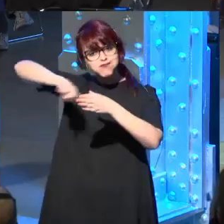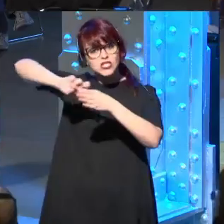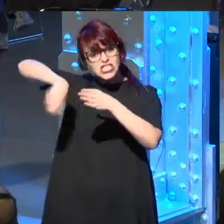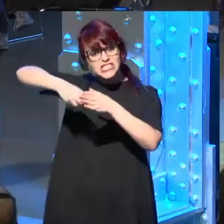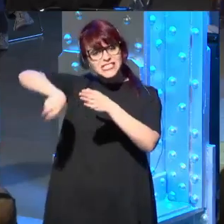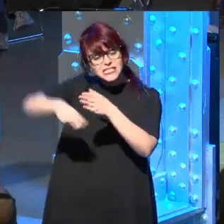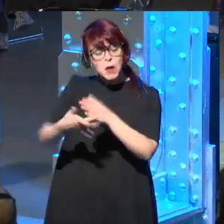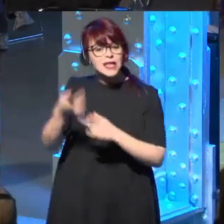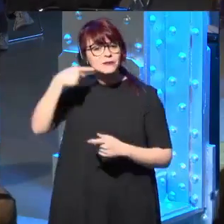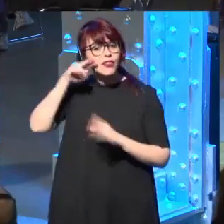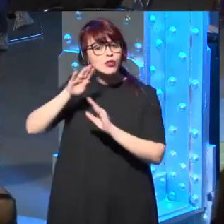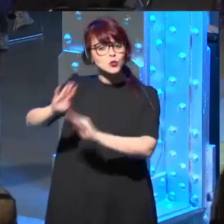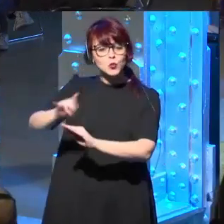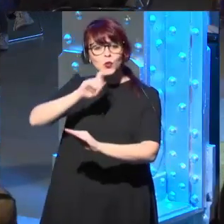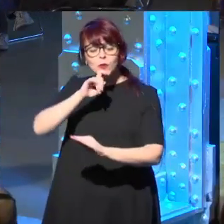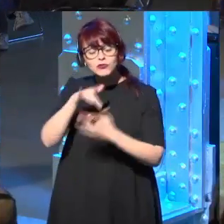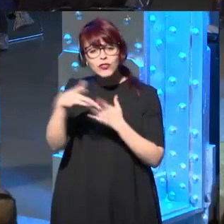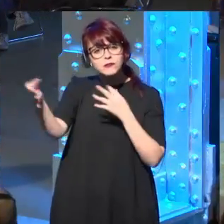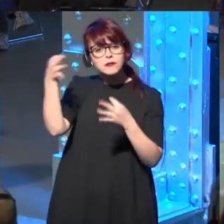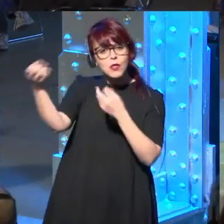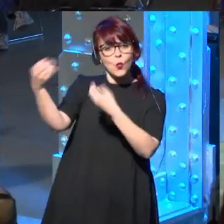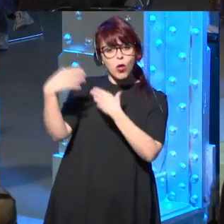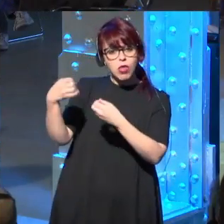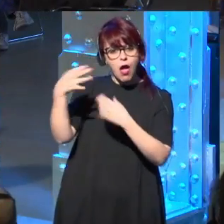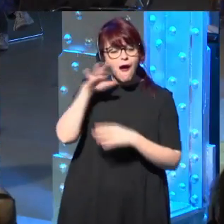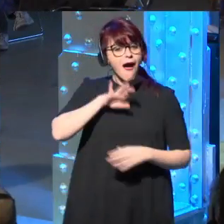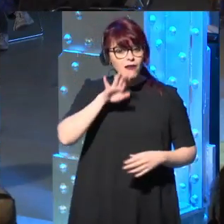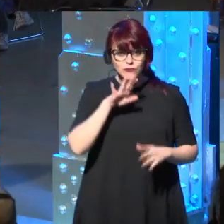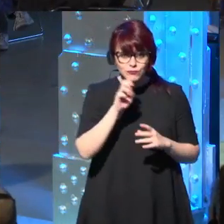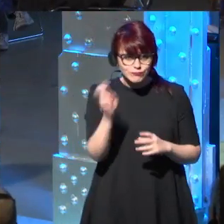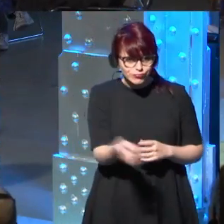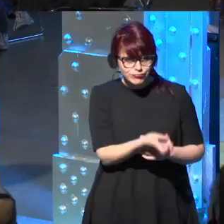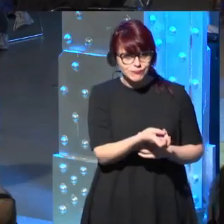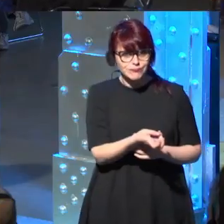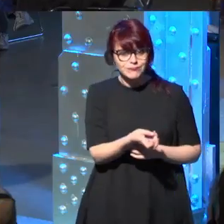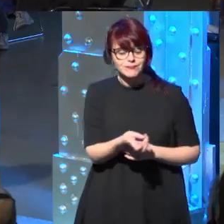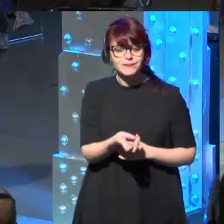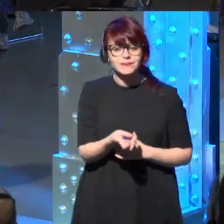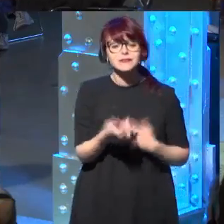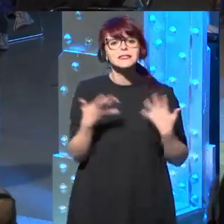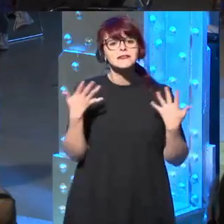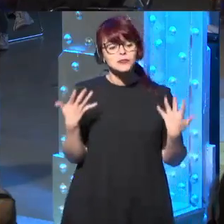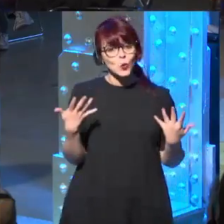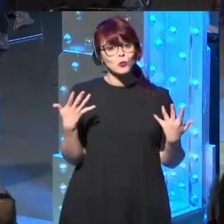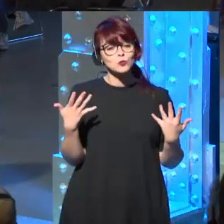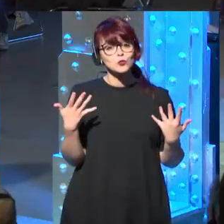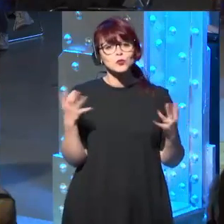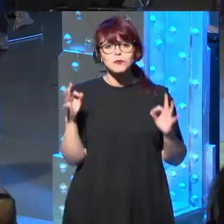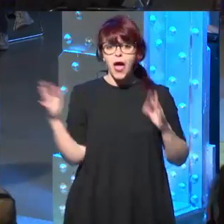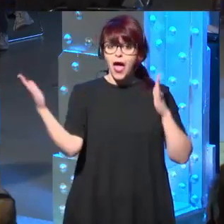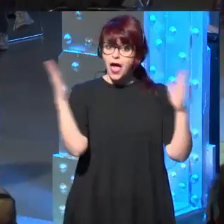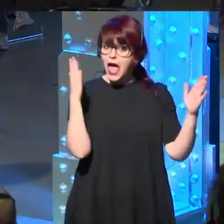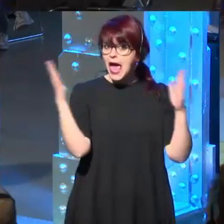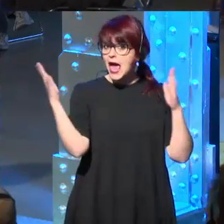that sense, the life during the days continues